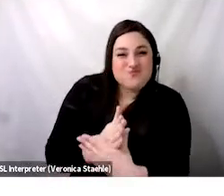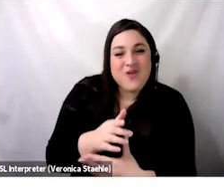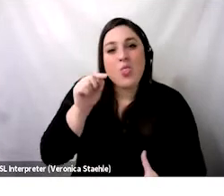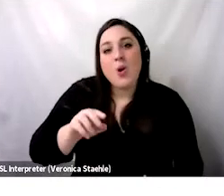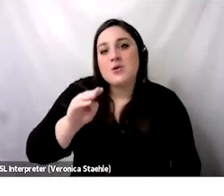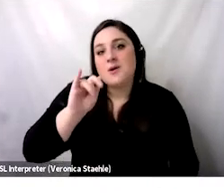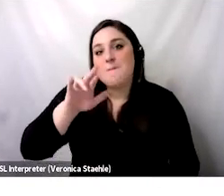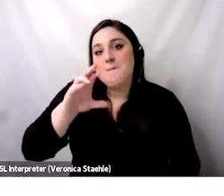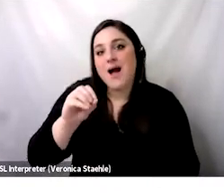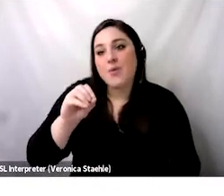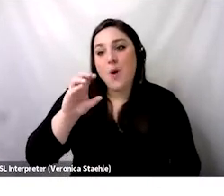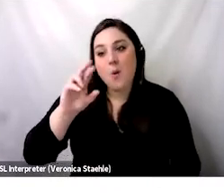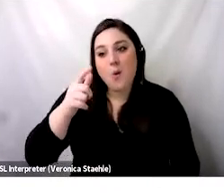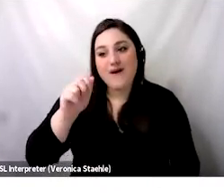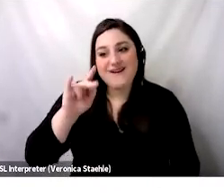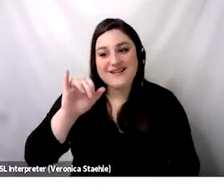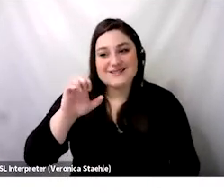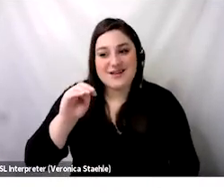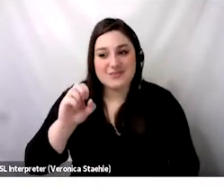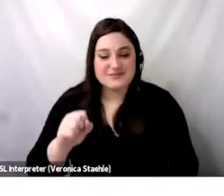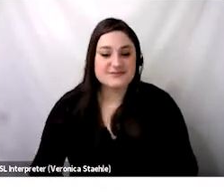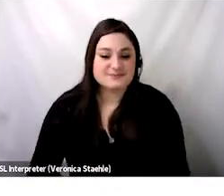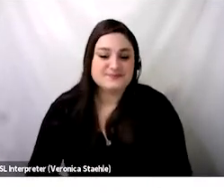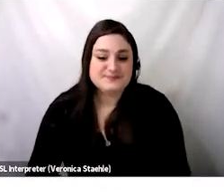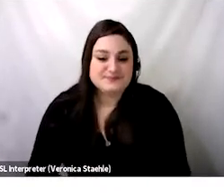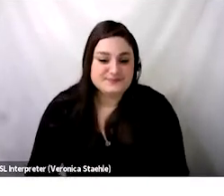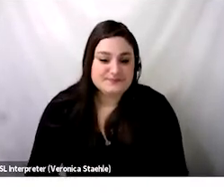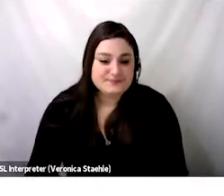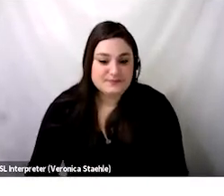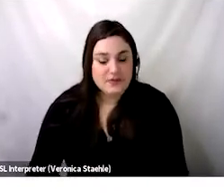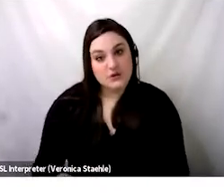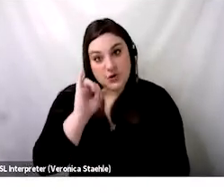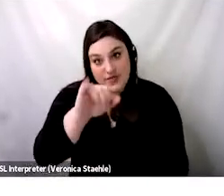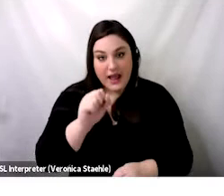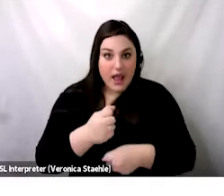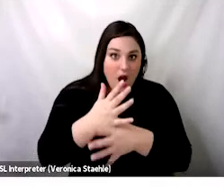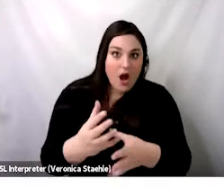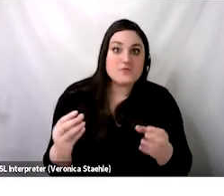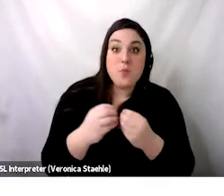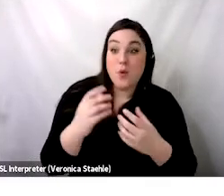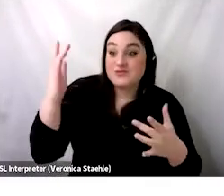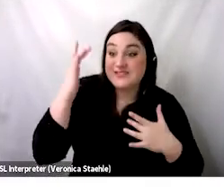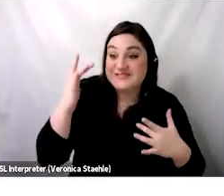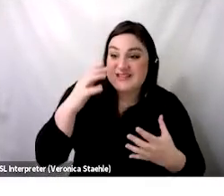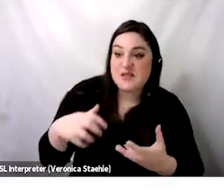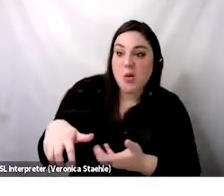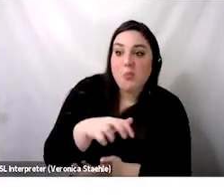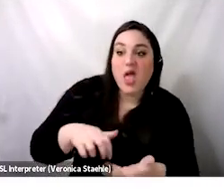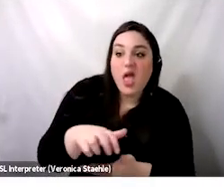leading more to the plants that have diseases and pests. Another factor